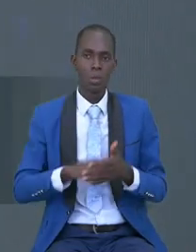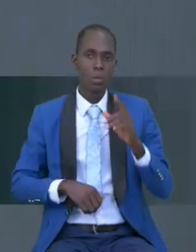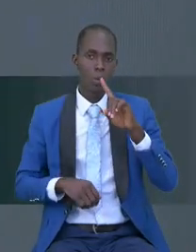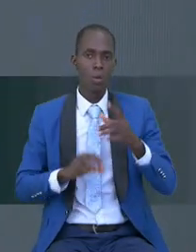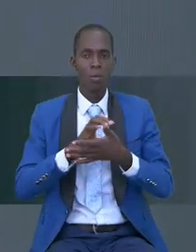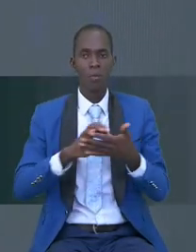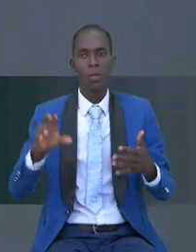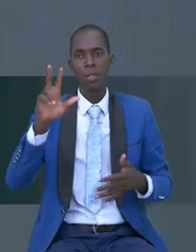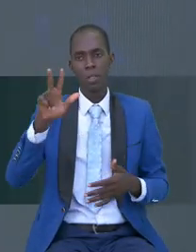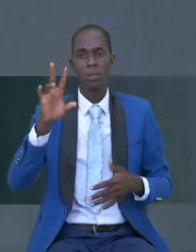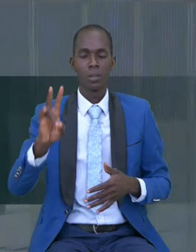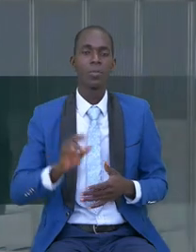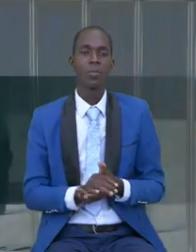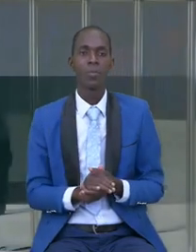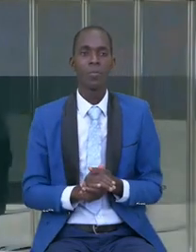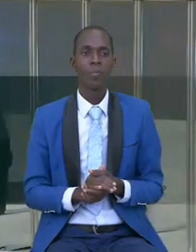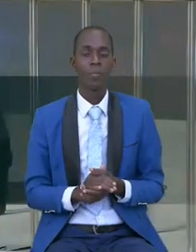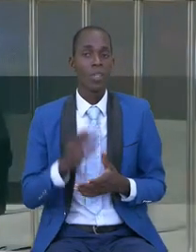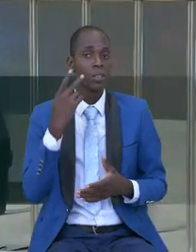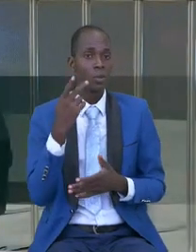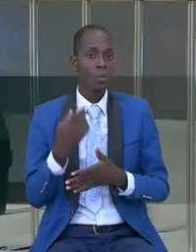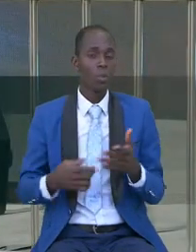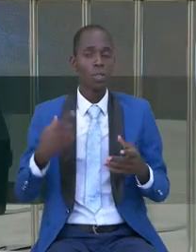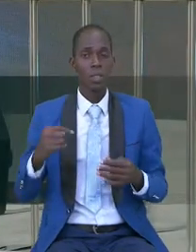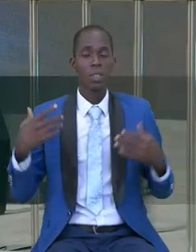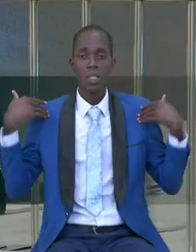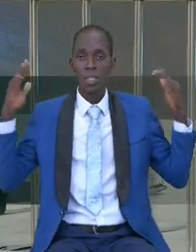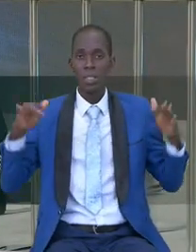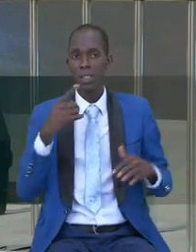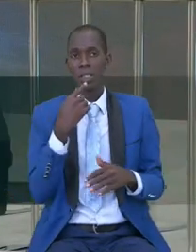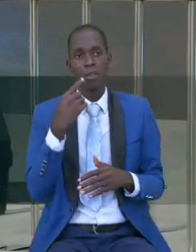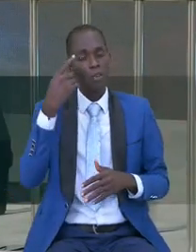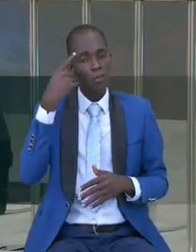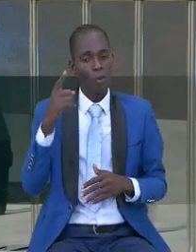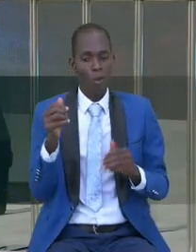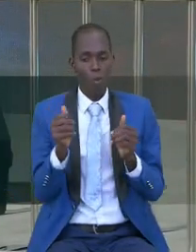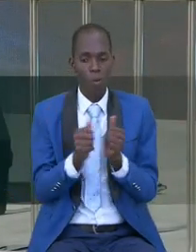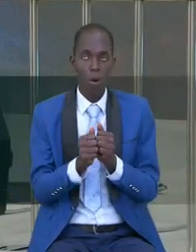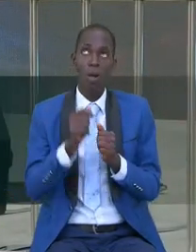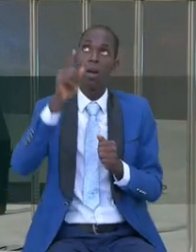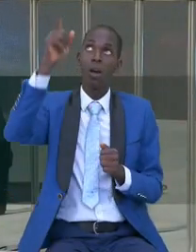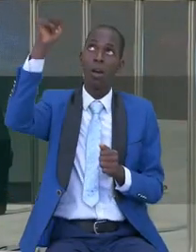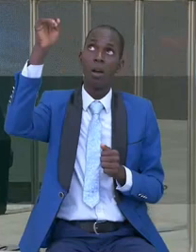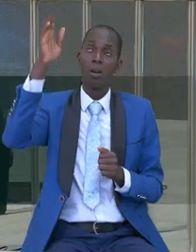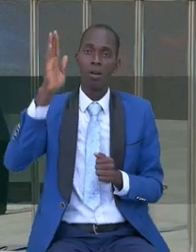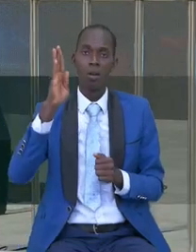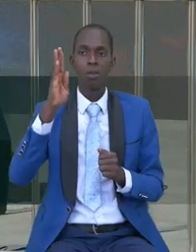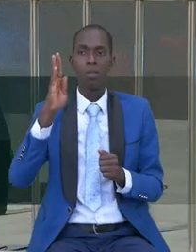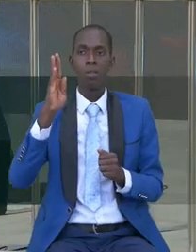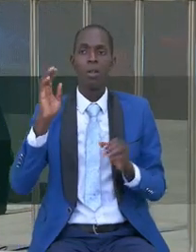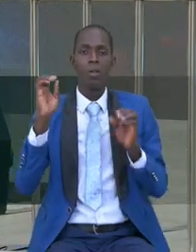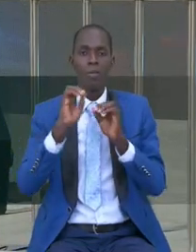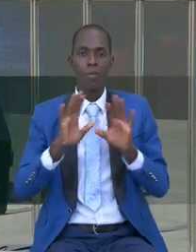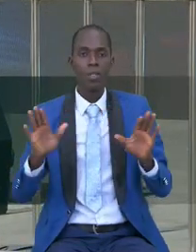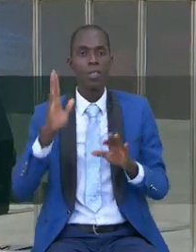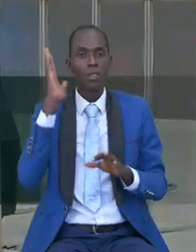verse 37. Here is what the angel said, for with God nothing shall